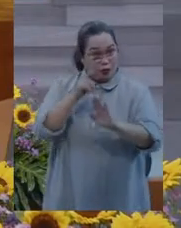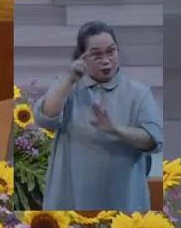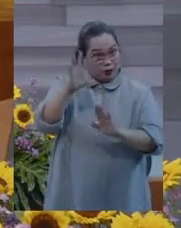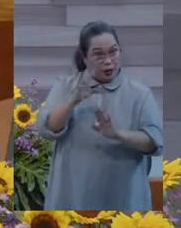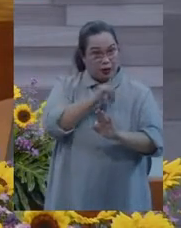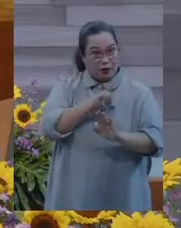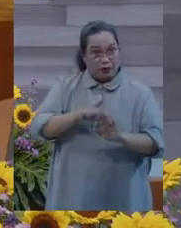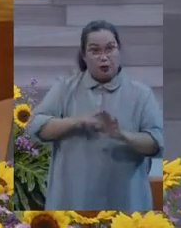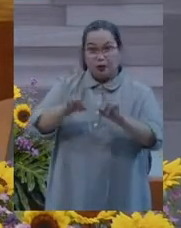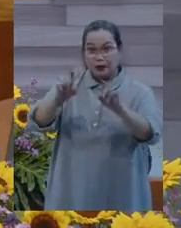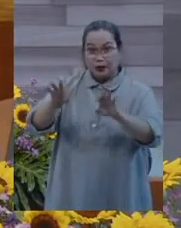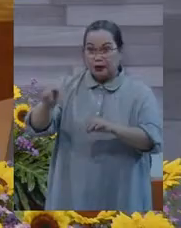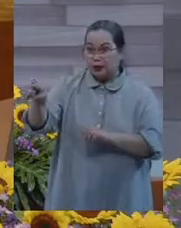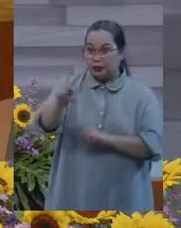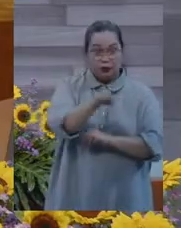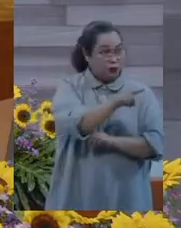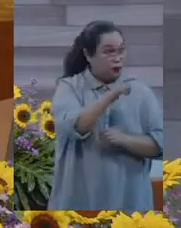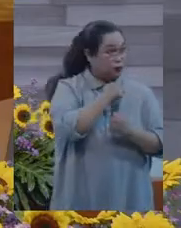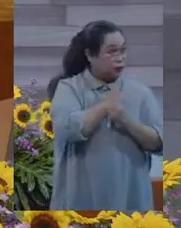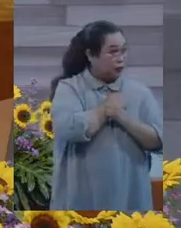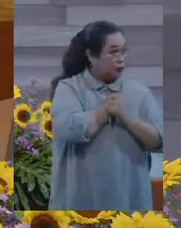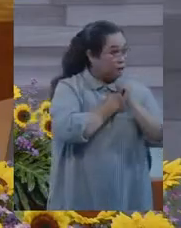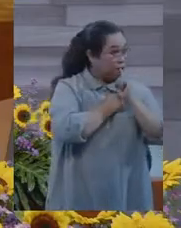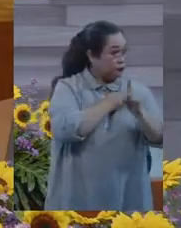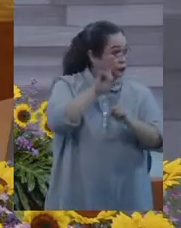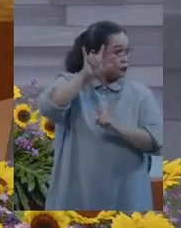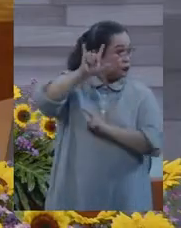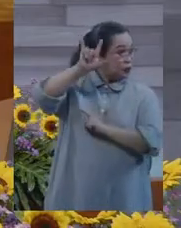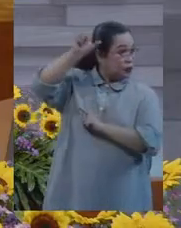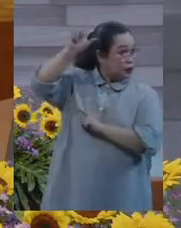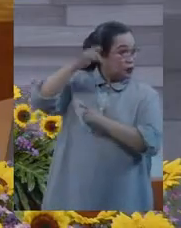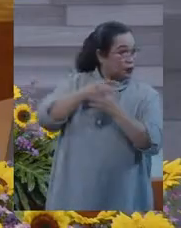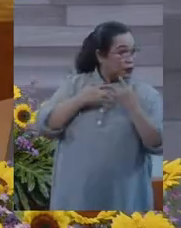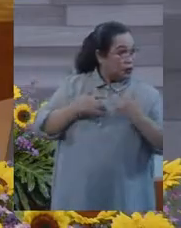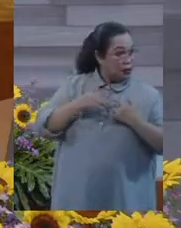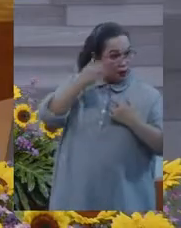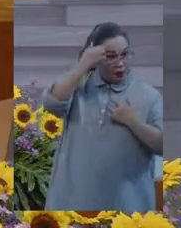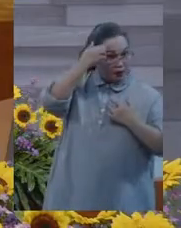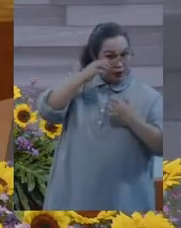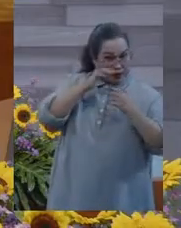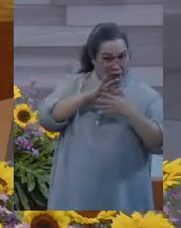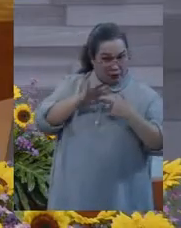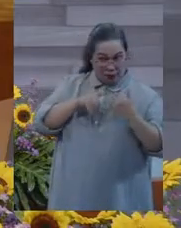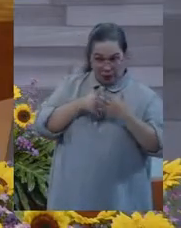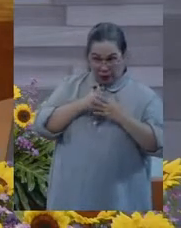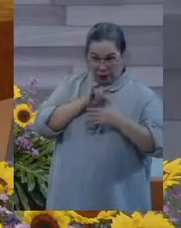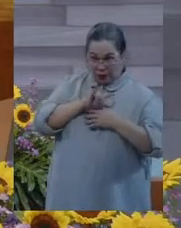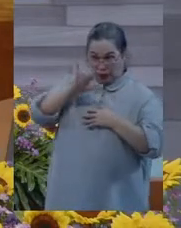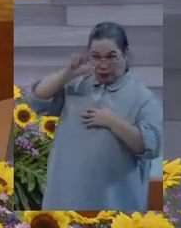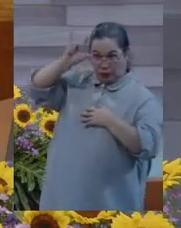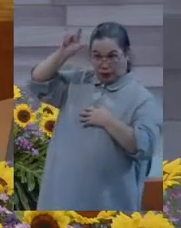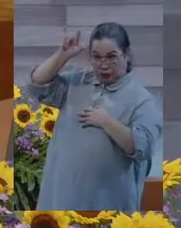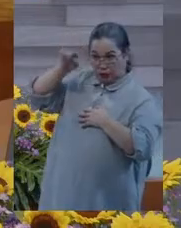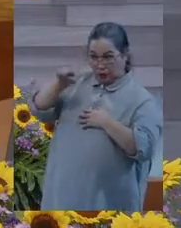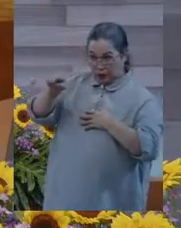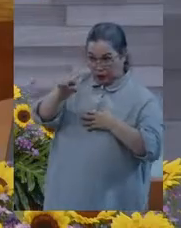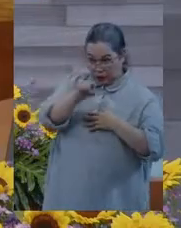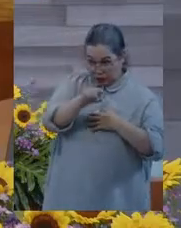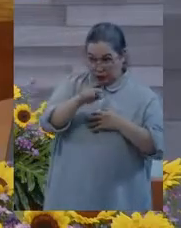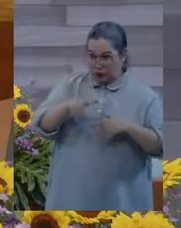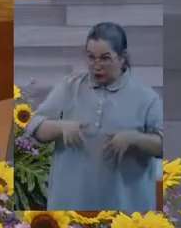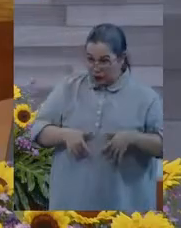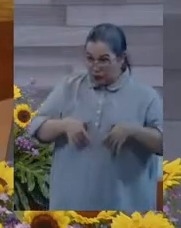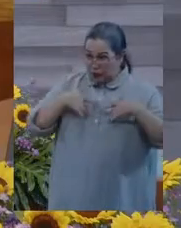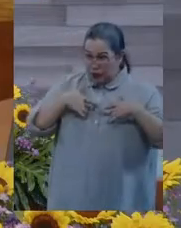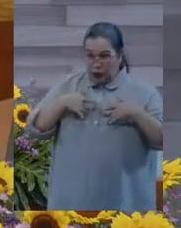is testing you to know whether you love the Lord your God with all your heart and with all your soul. You shall walk after